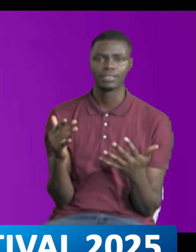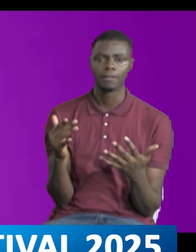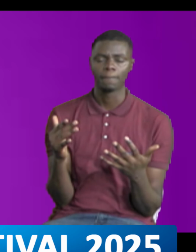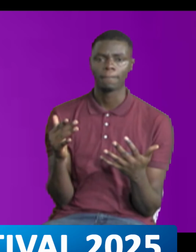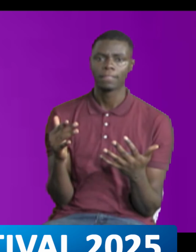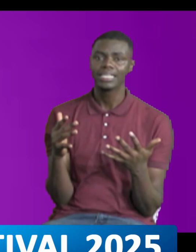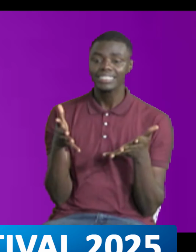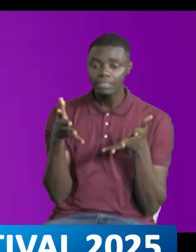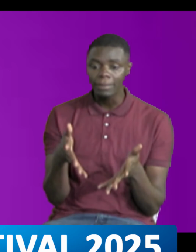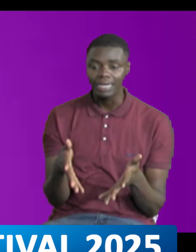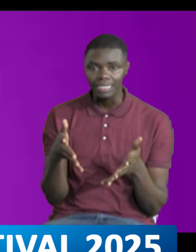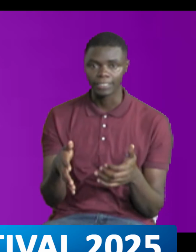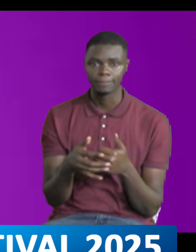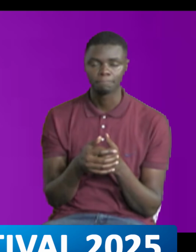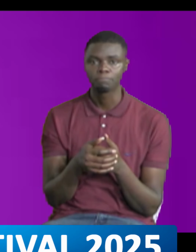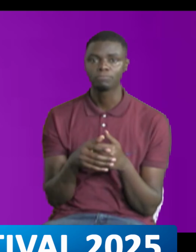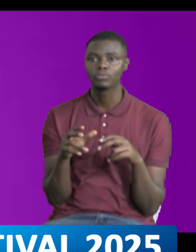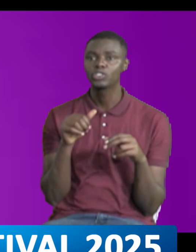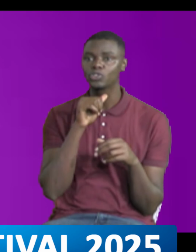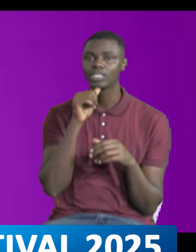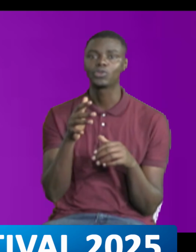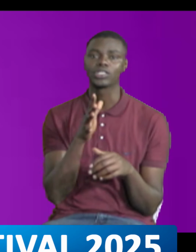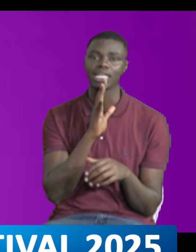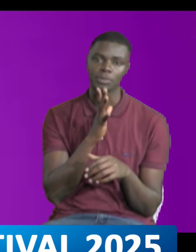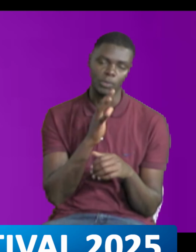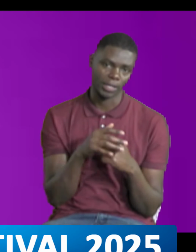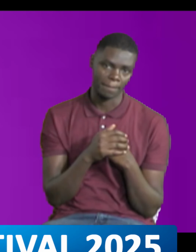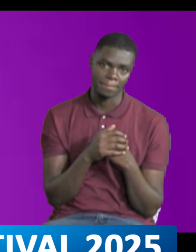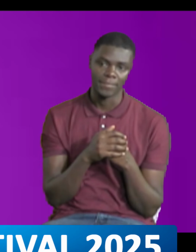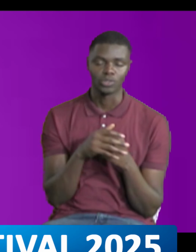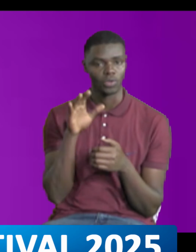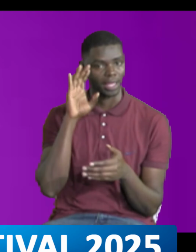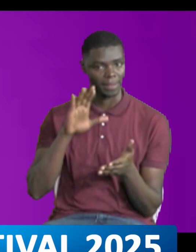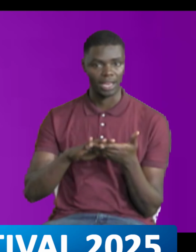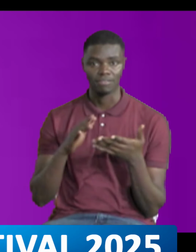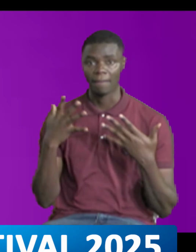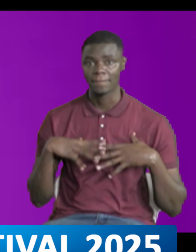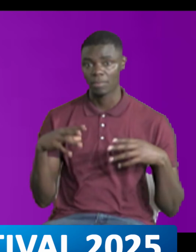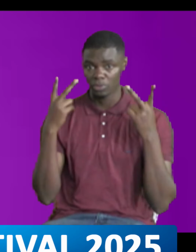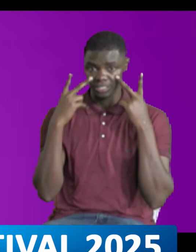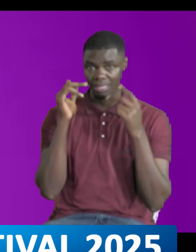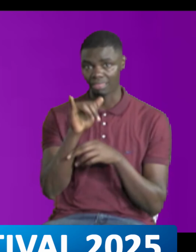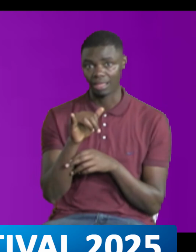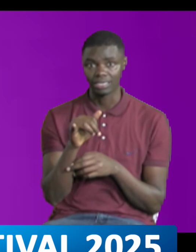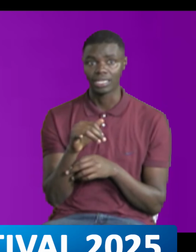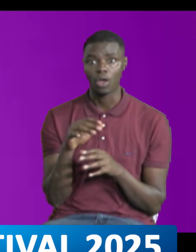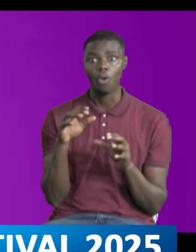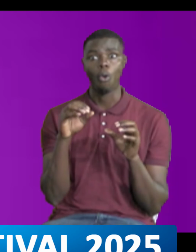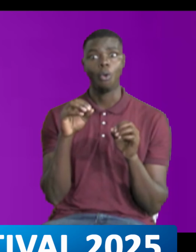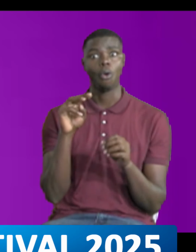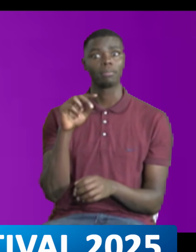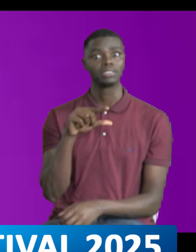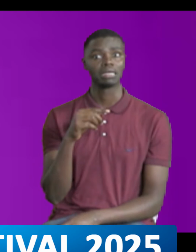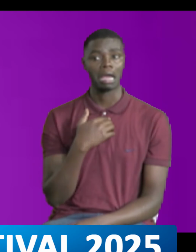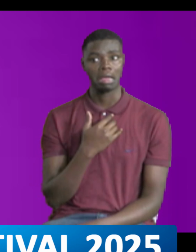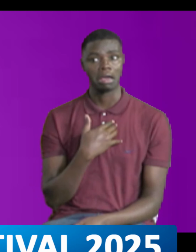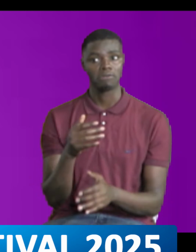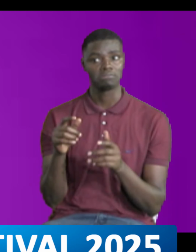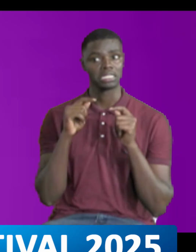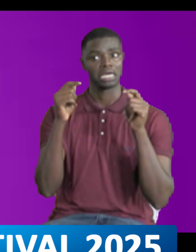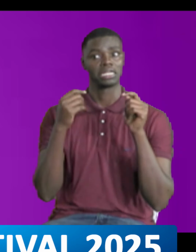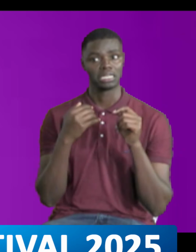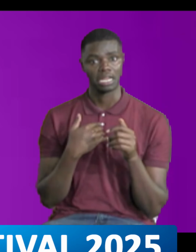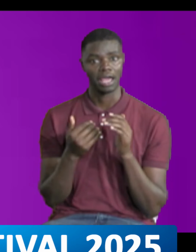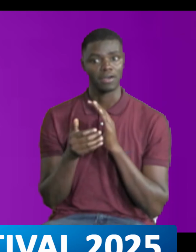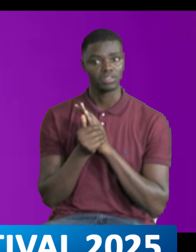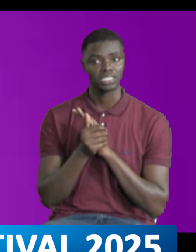it's present. It's just not spoken of. So I believe people seeing that, oh my God, I have this talent, I have this skill, and I'm